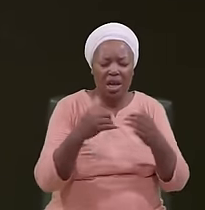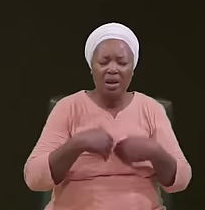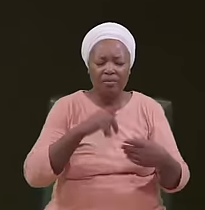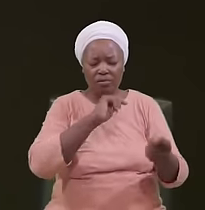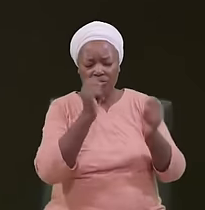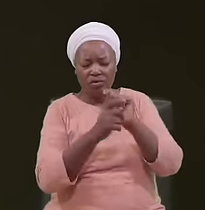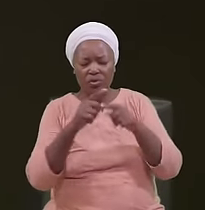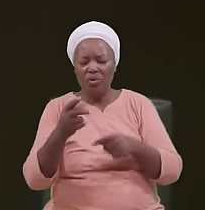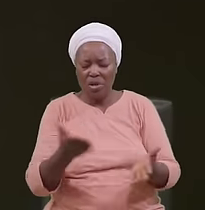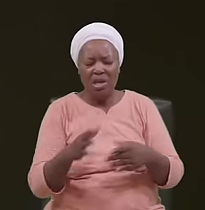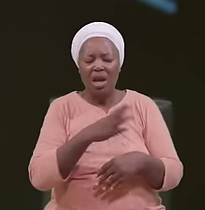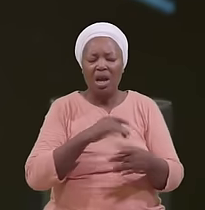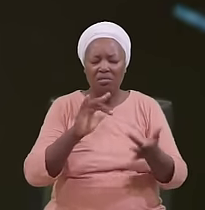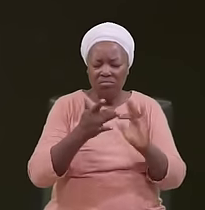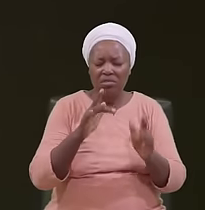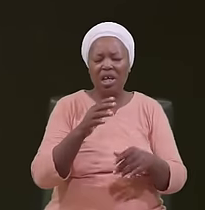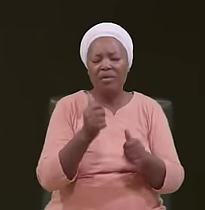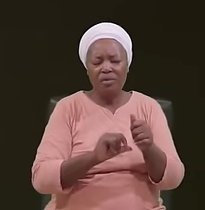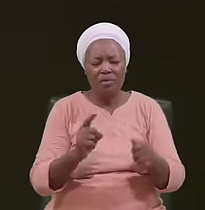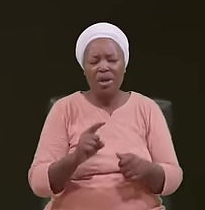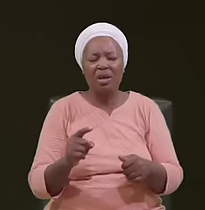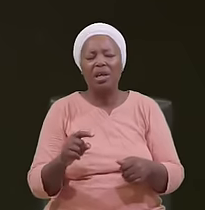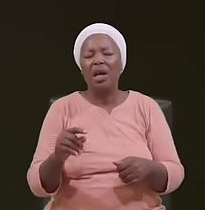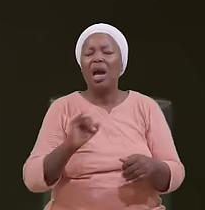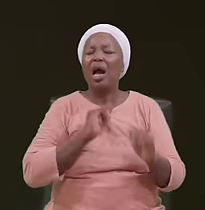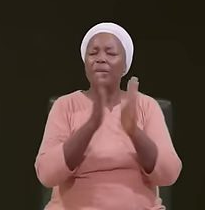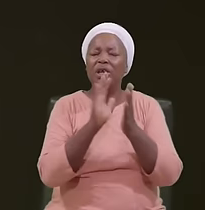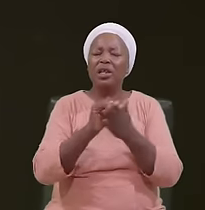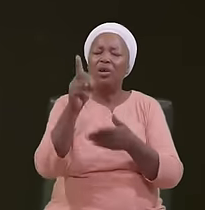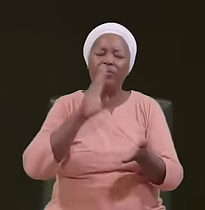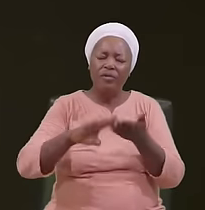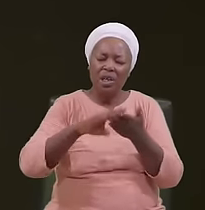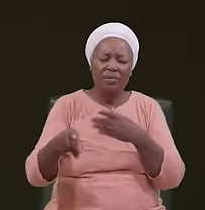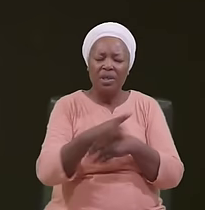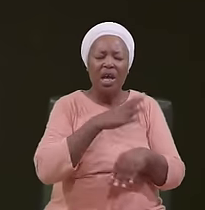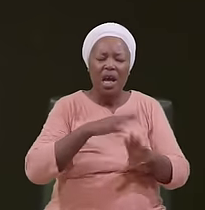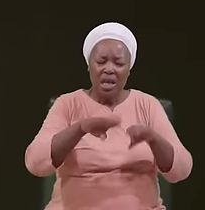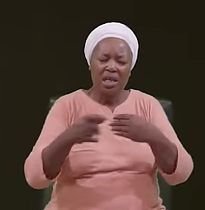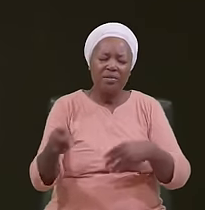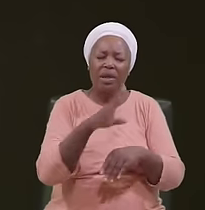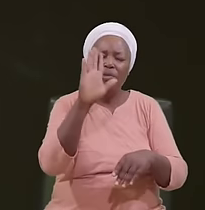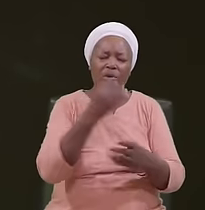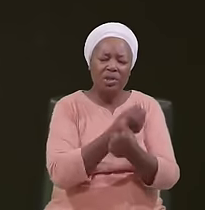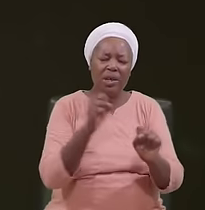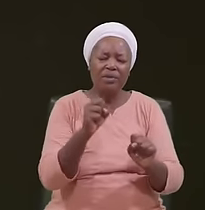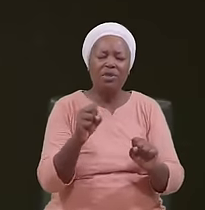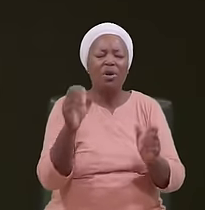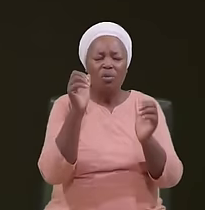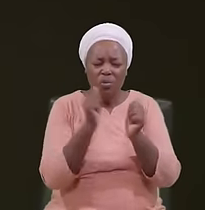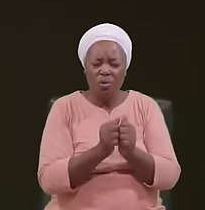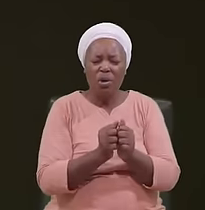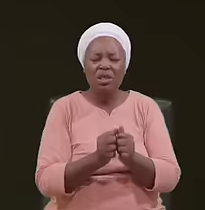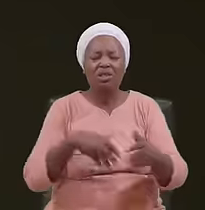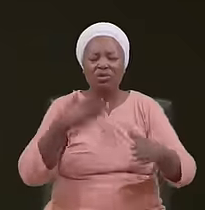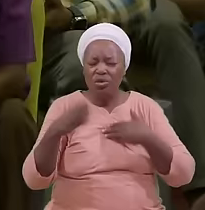and everywhere else, I pray you forgive them and give them your salvation with its joy